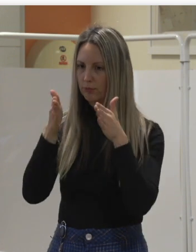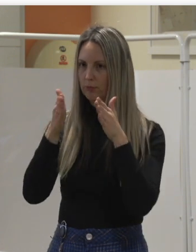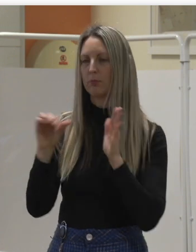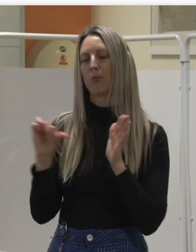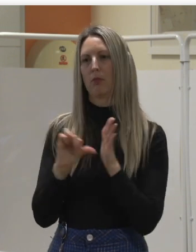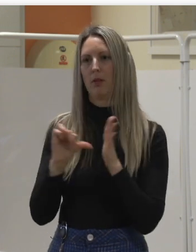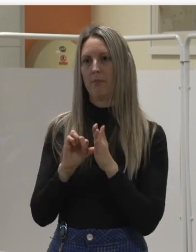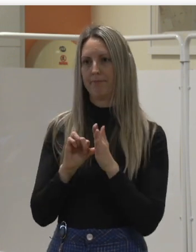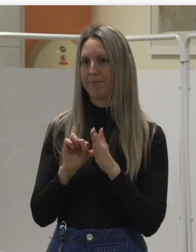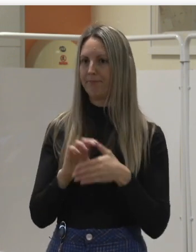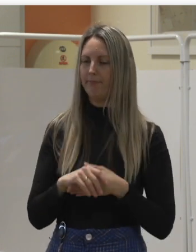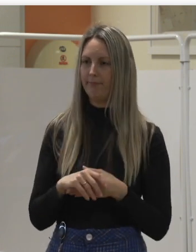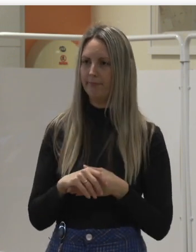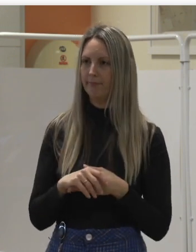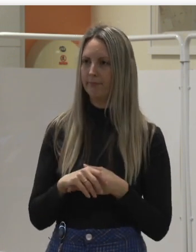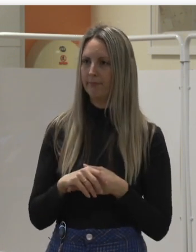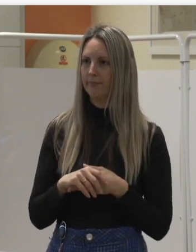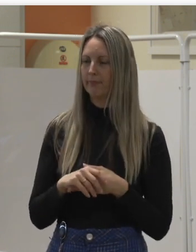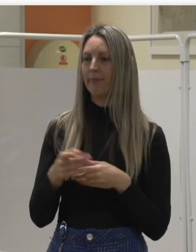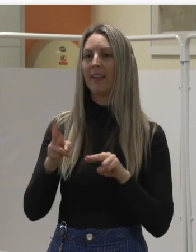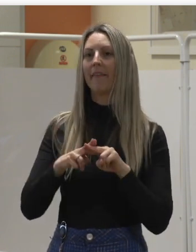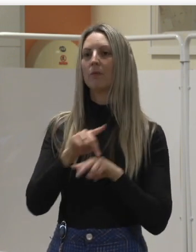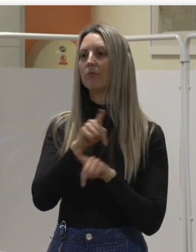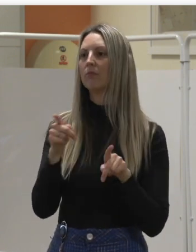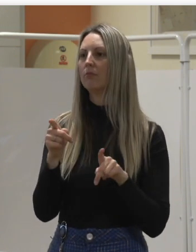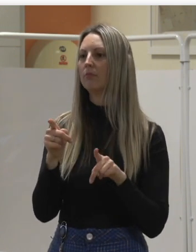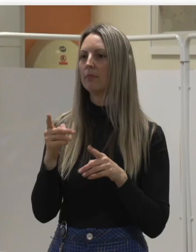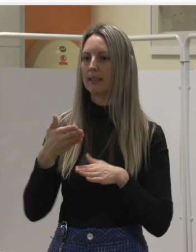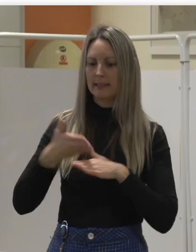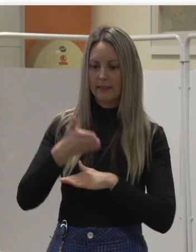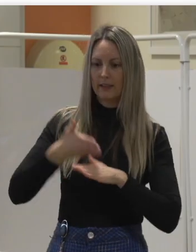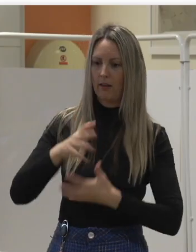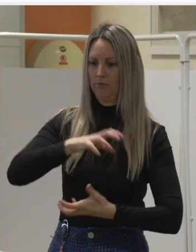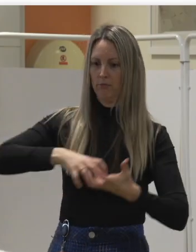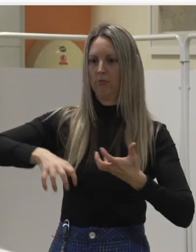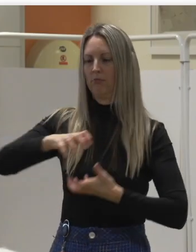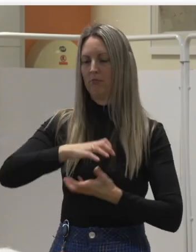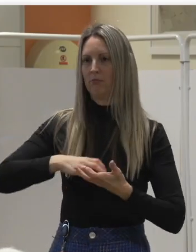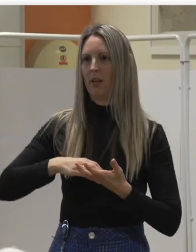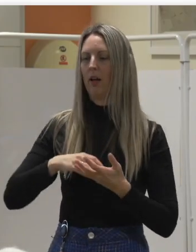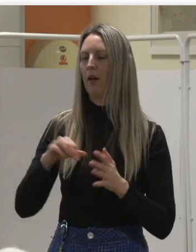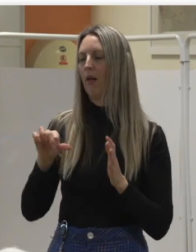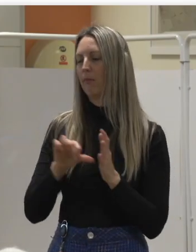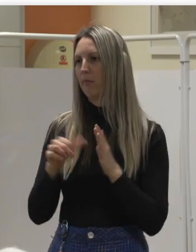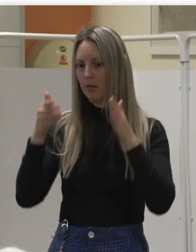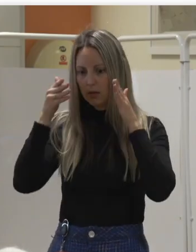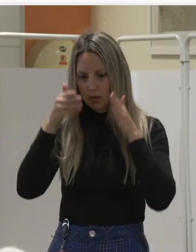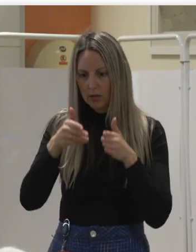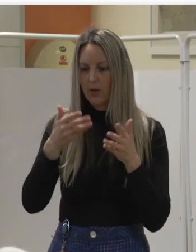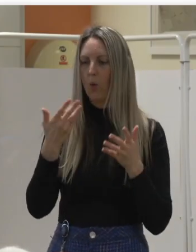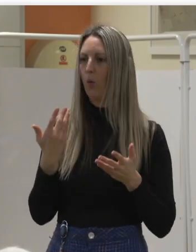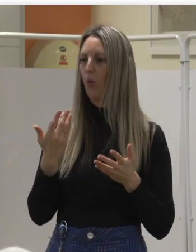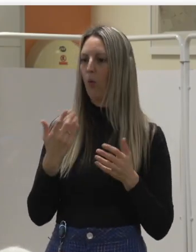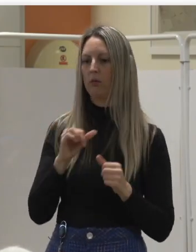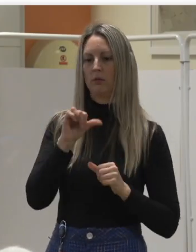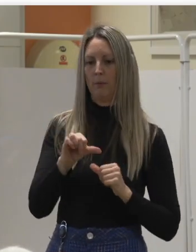complex task, it's difficult to perform them because you're not able to concentrate, or you may not be able to remember each step, how